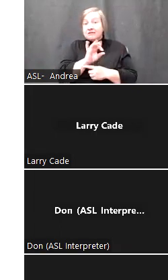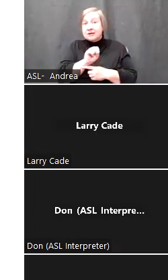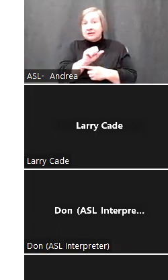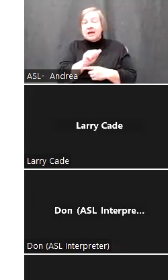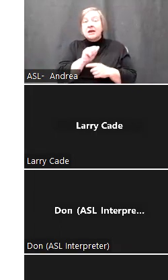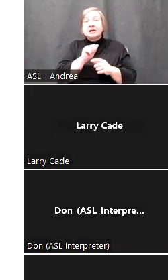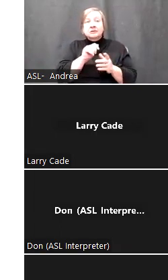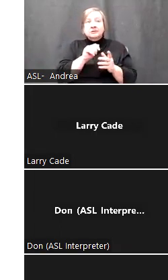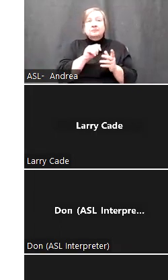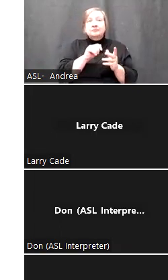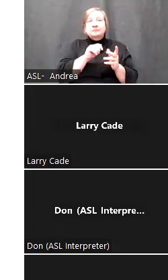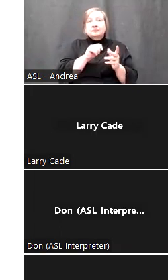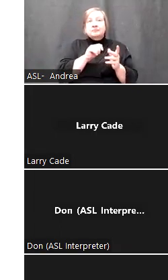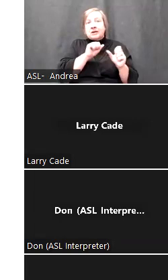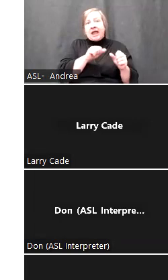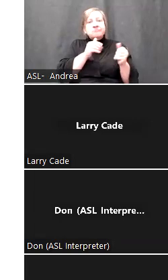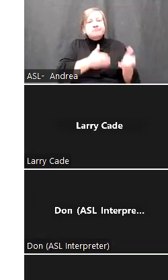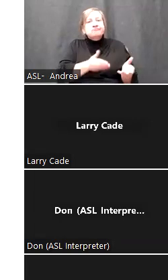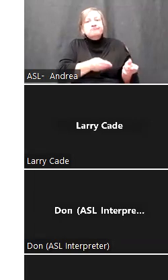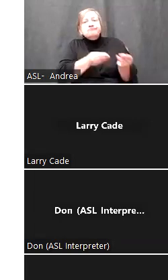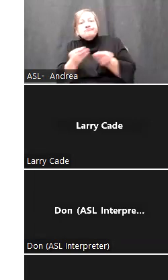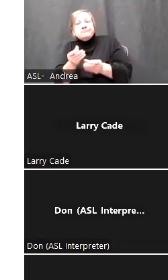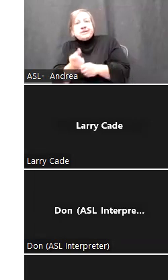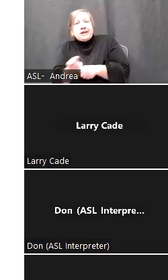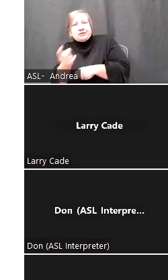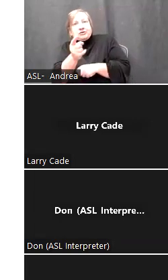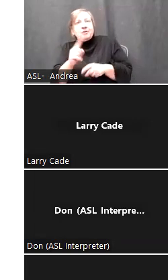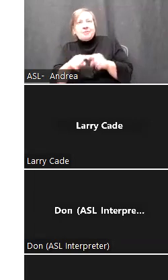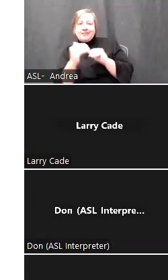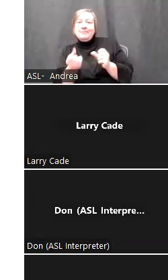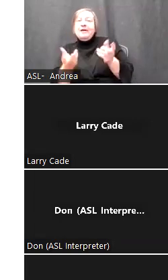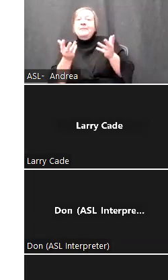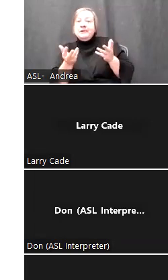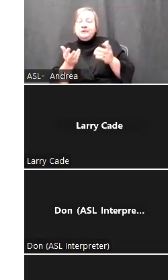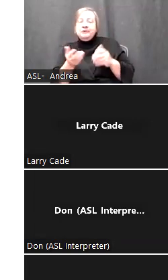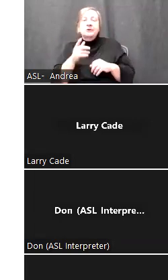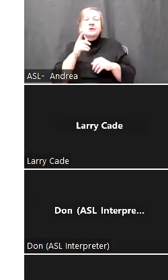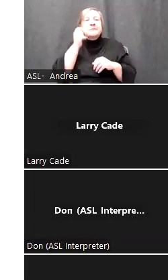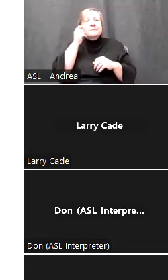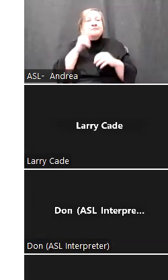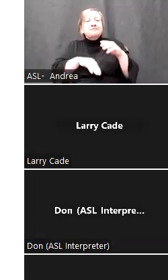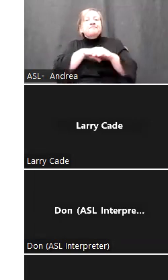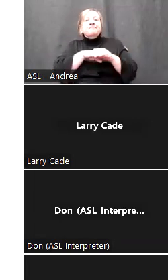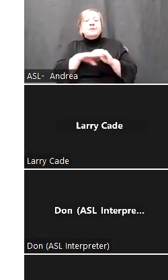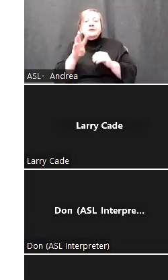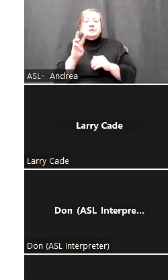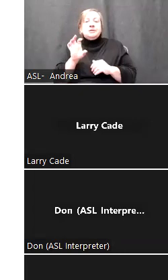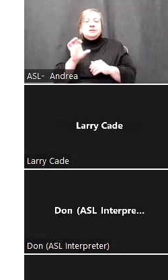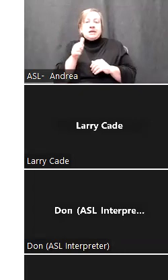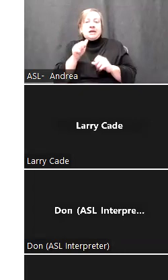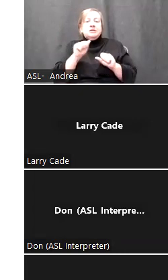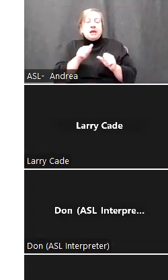carry over, but there are restrictions on the dollar amounts. So there's a maximum of $610 that can roll